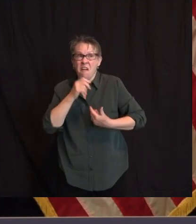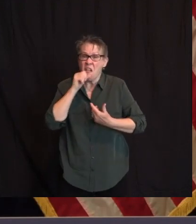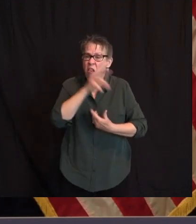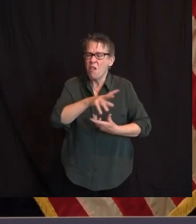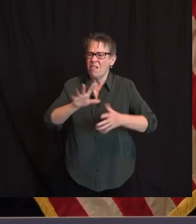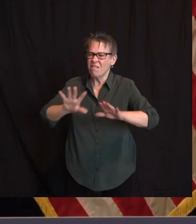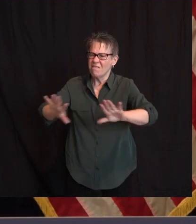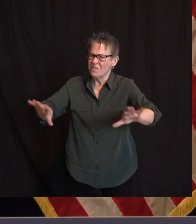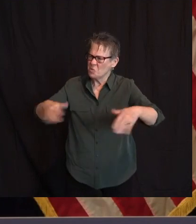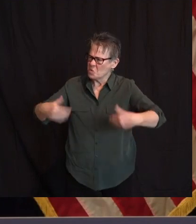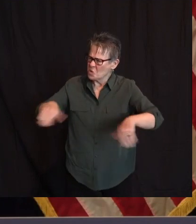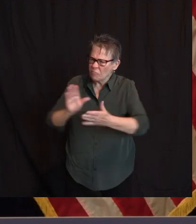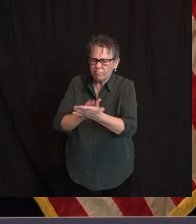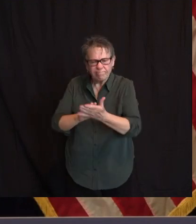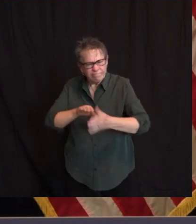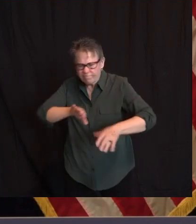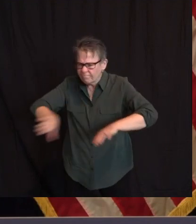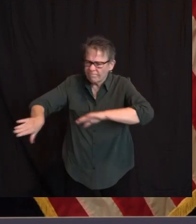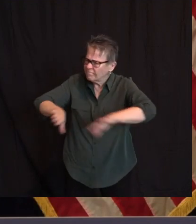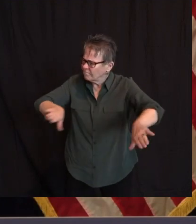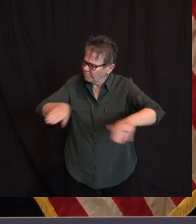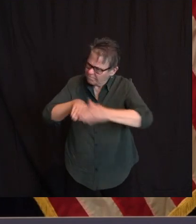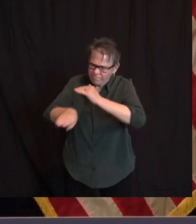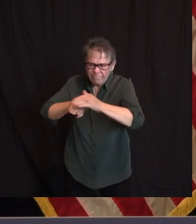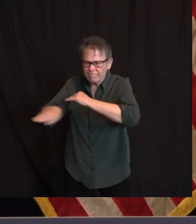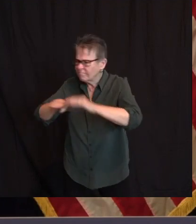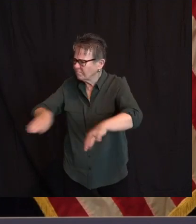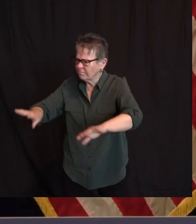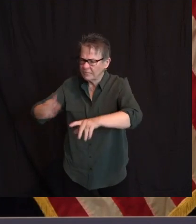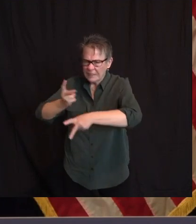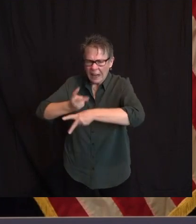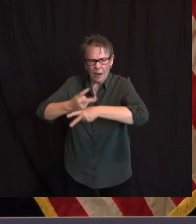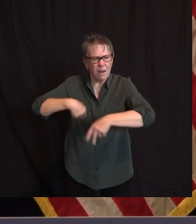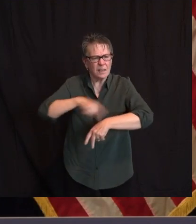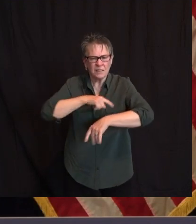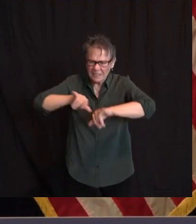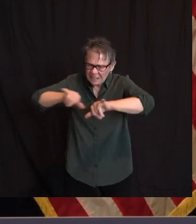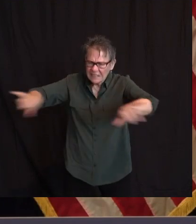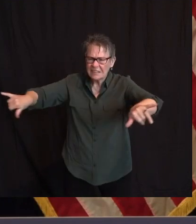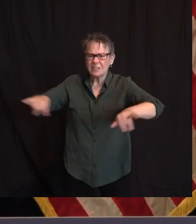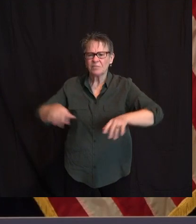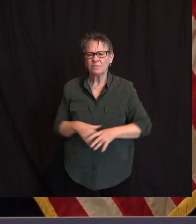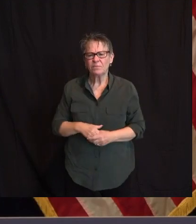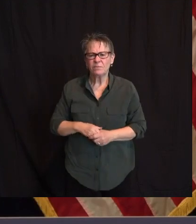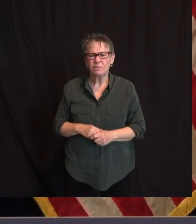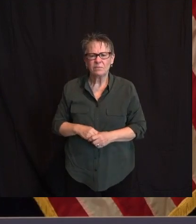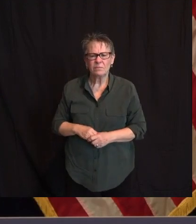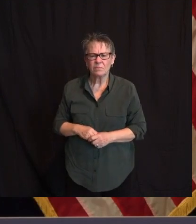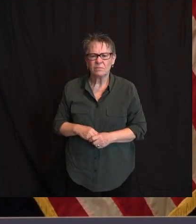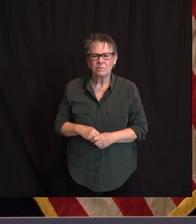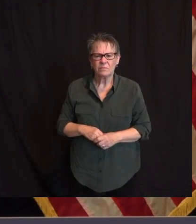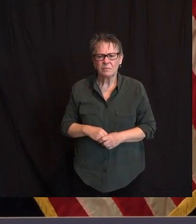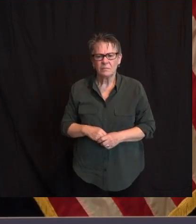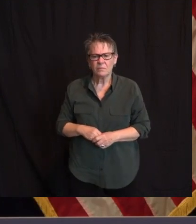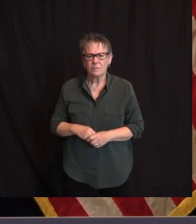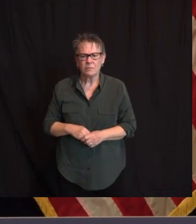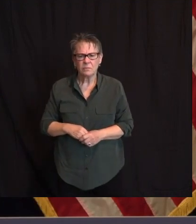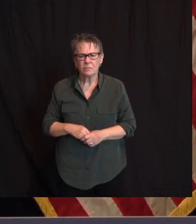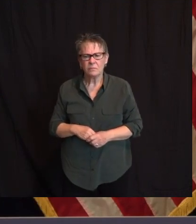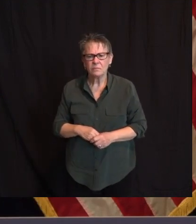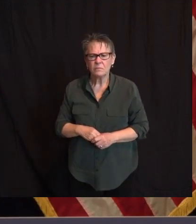And then, by the way, the circles that go from there, the essential retail workers who, with one of these executive orders today, we're trying to protect even more